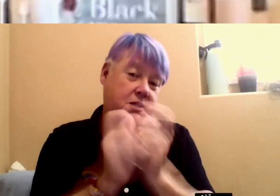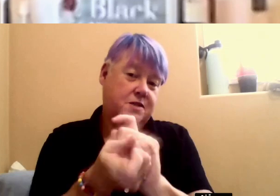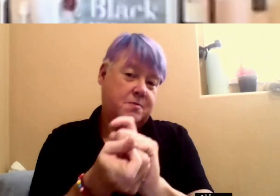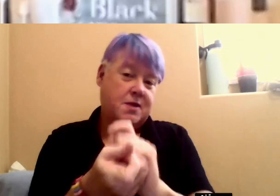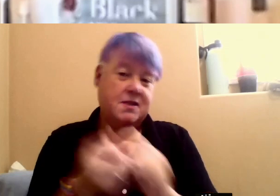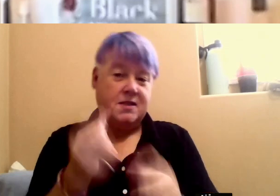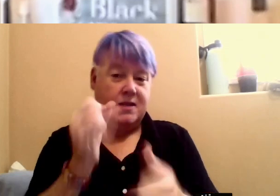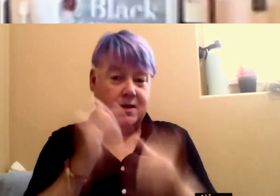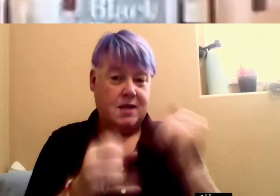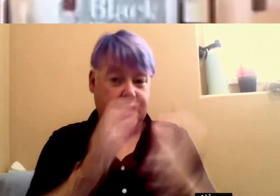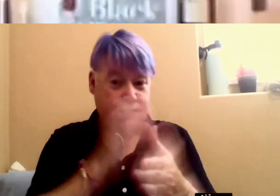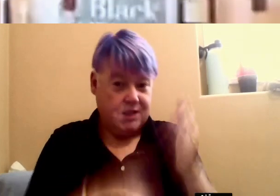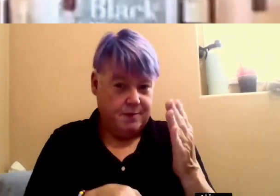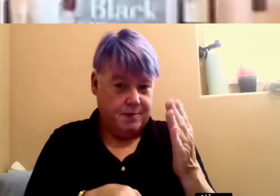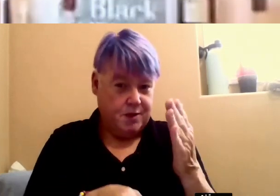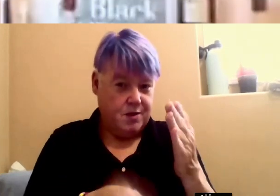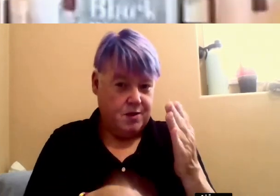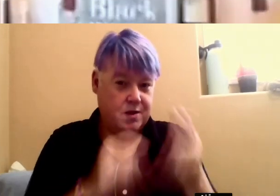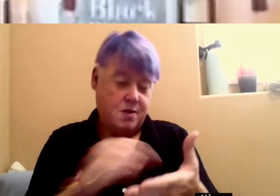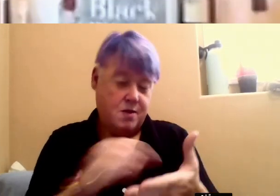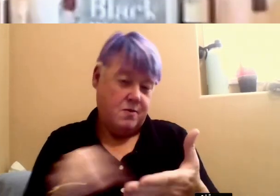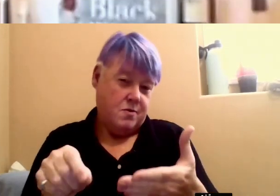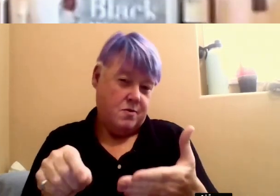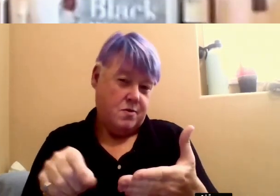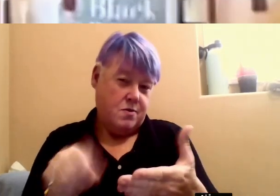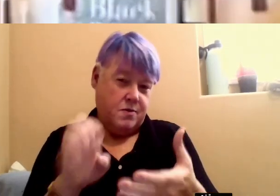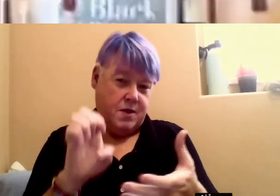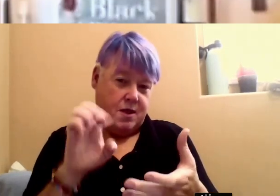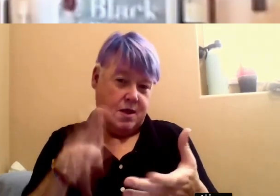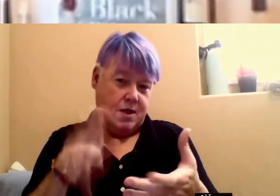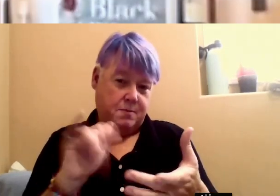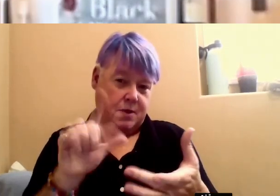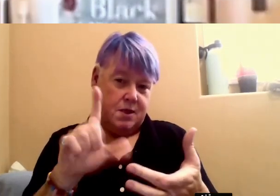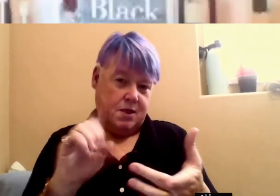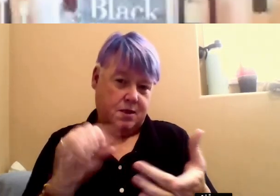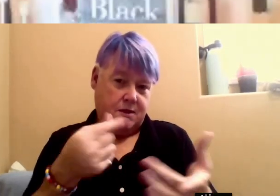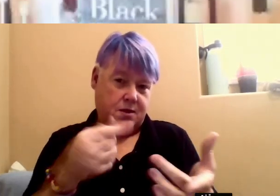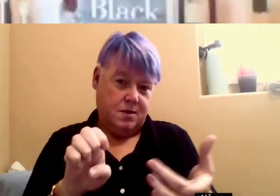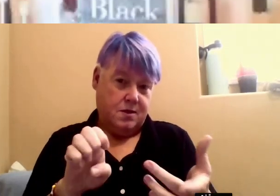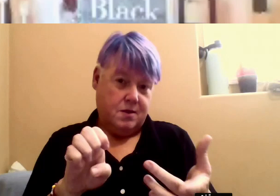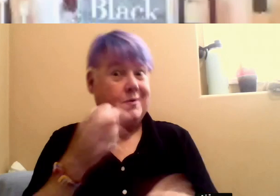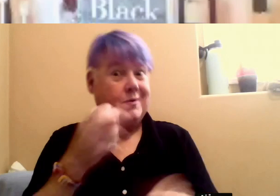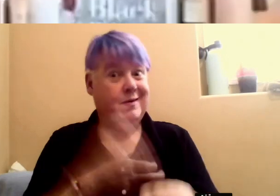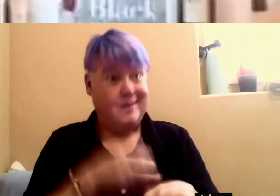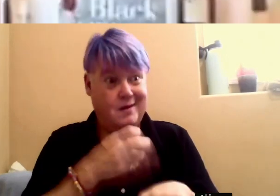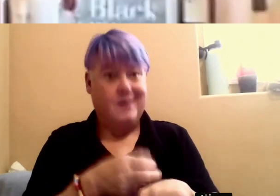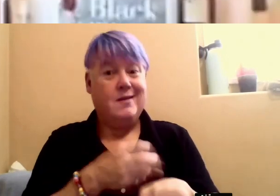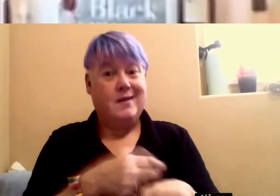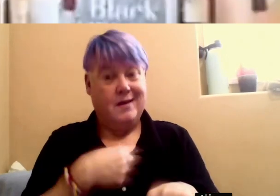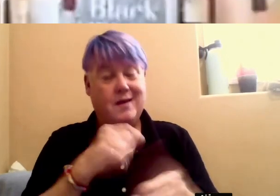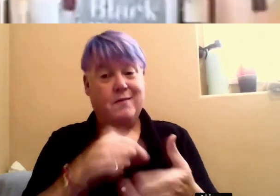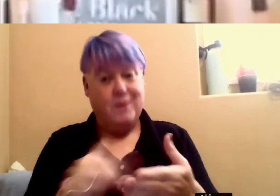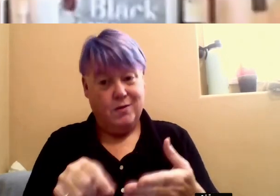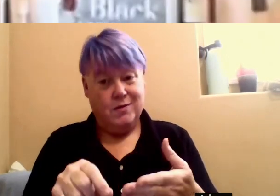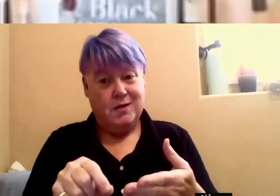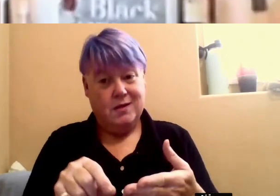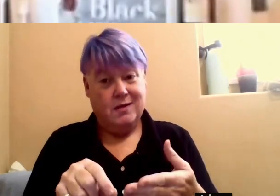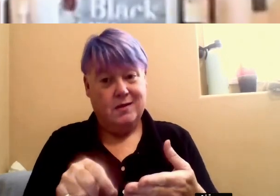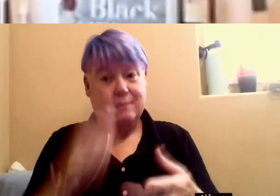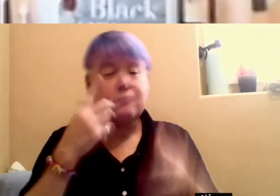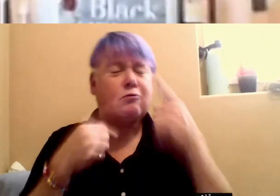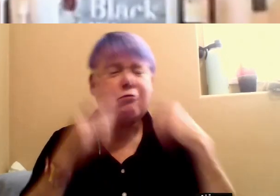then I wrote the epilogue, which was probably the hardest I've ever had to write because I was like you're crying the whole